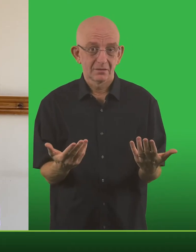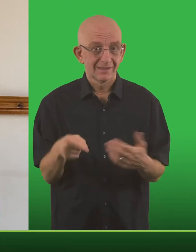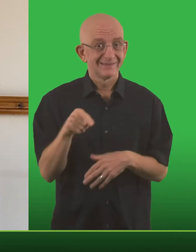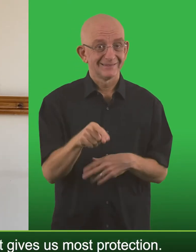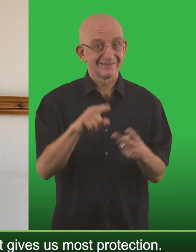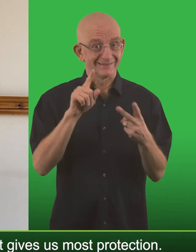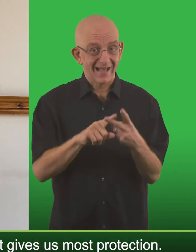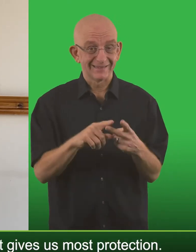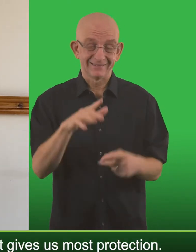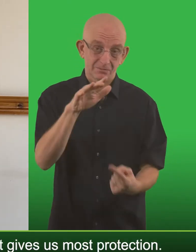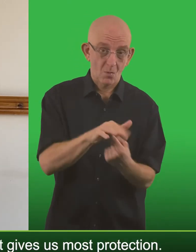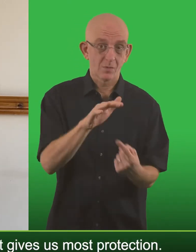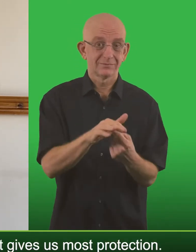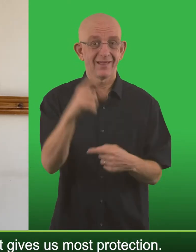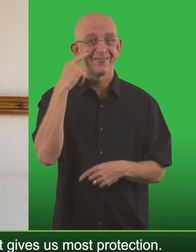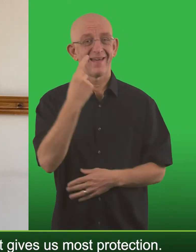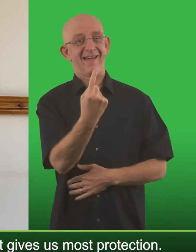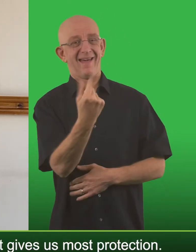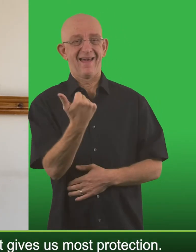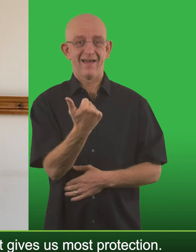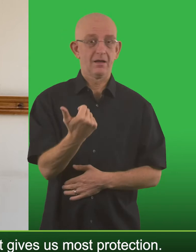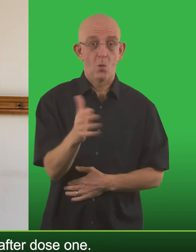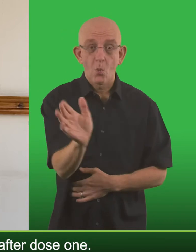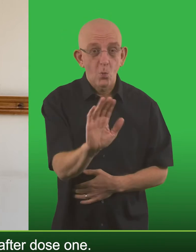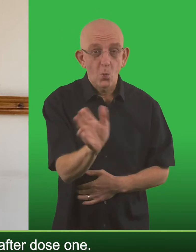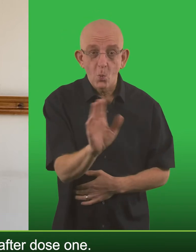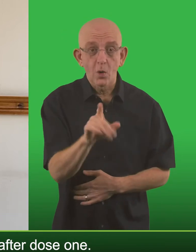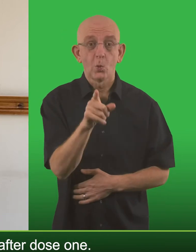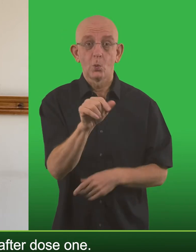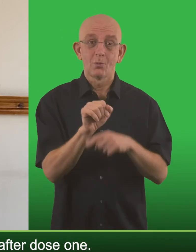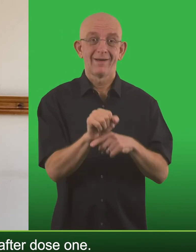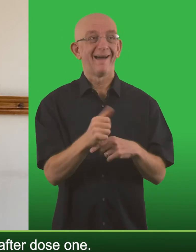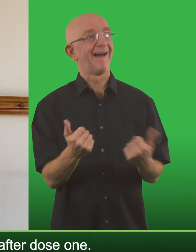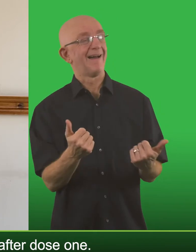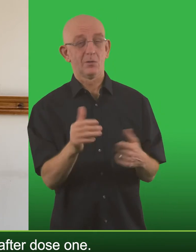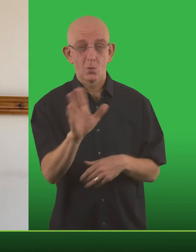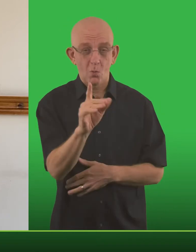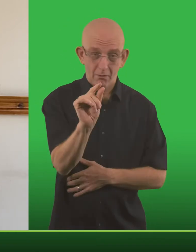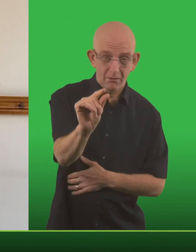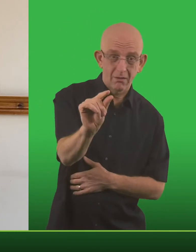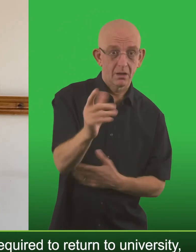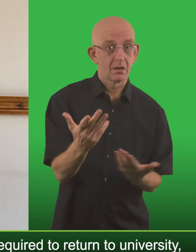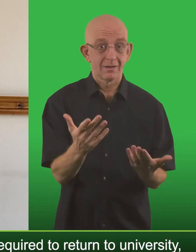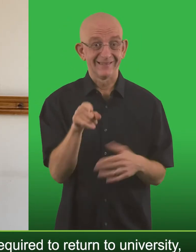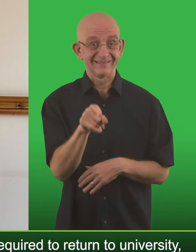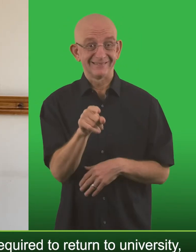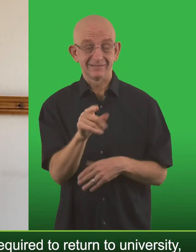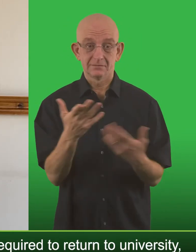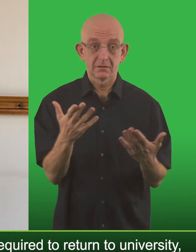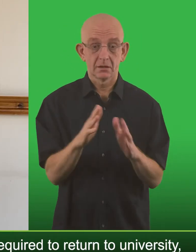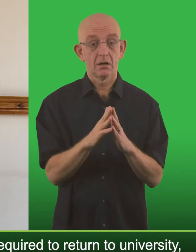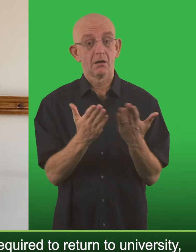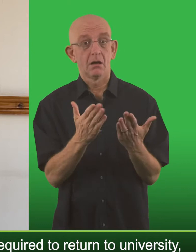jab. It's the second jab that really matters, that gives us most protection. You're only partially protected after dose 1. Whilst